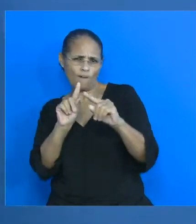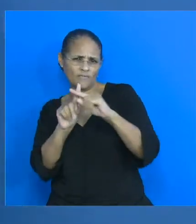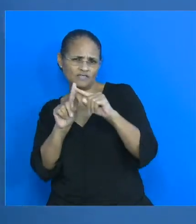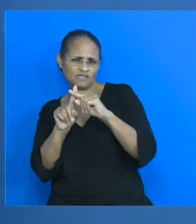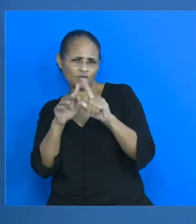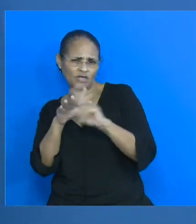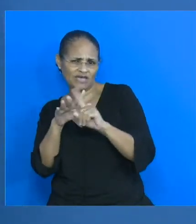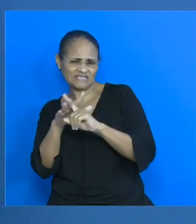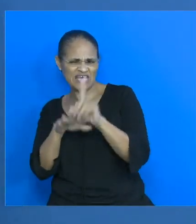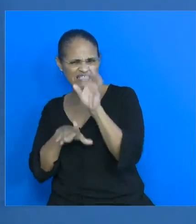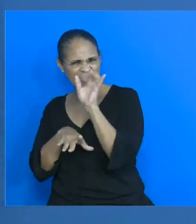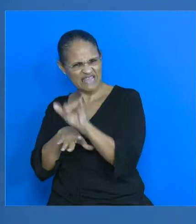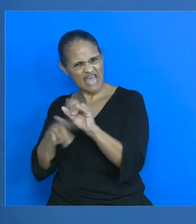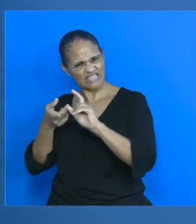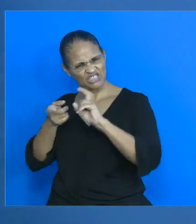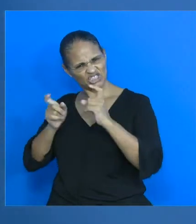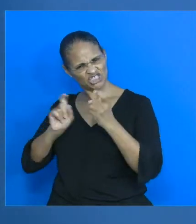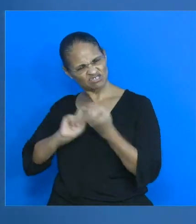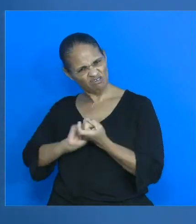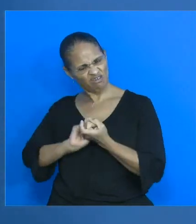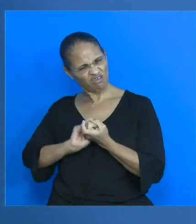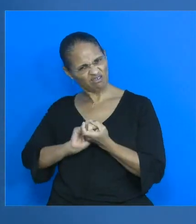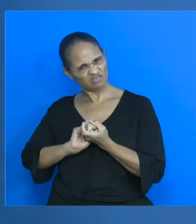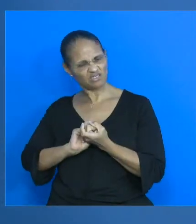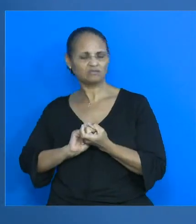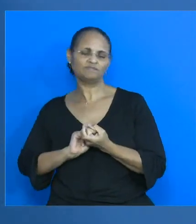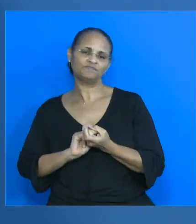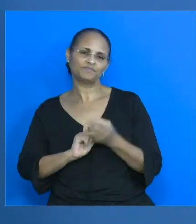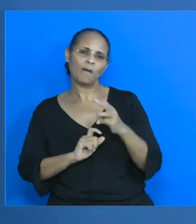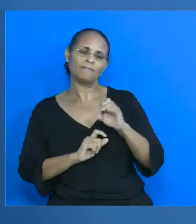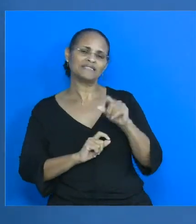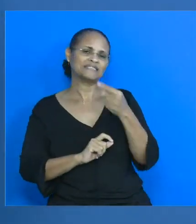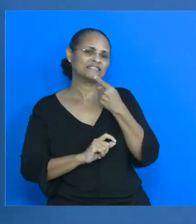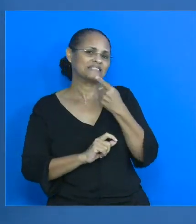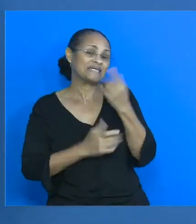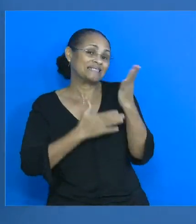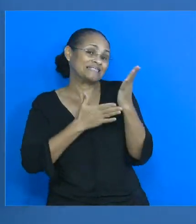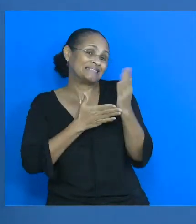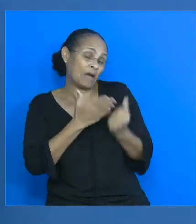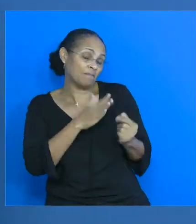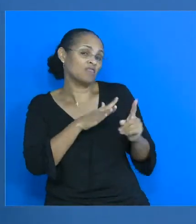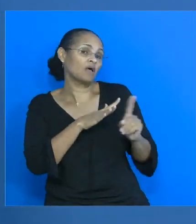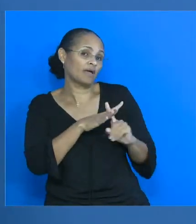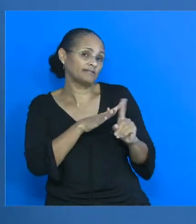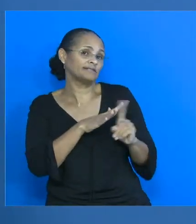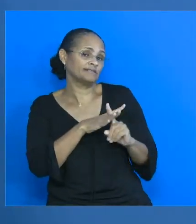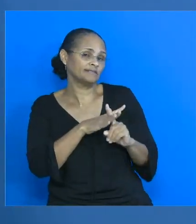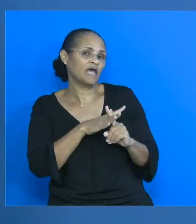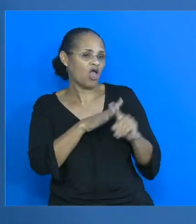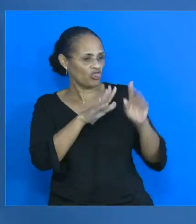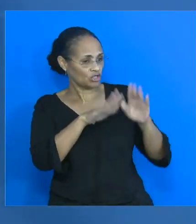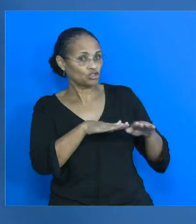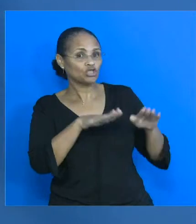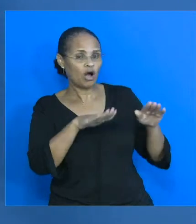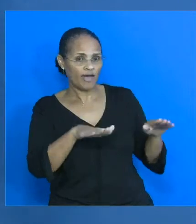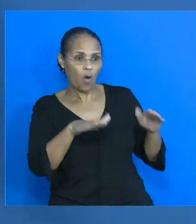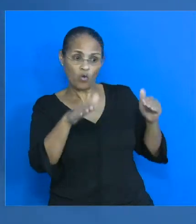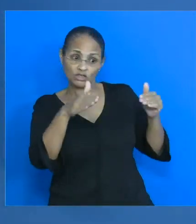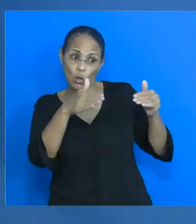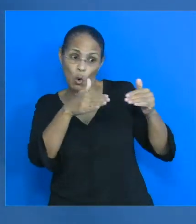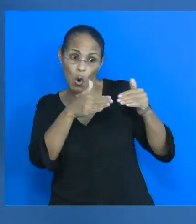since changed. In some of the cases, the child was a